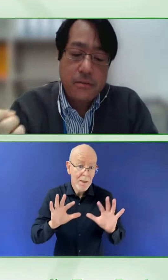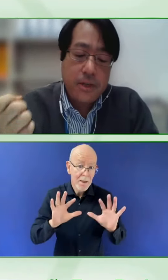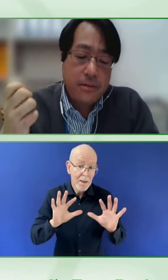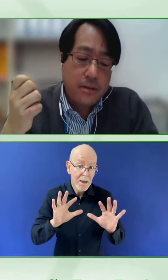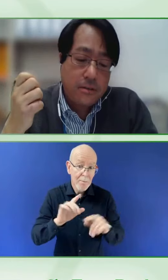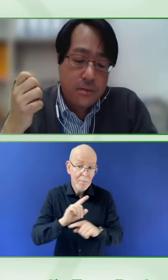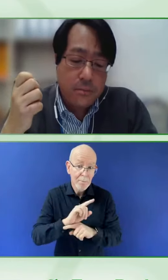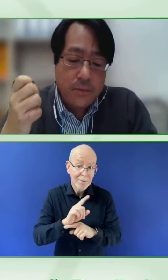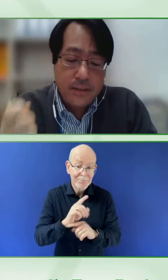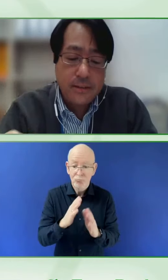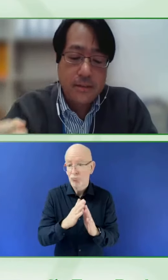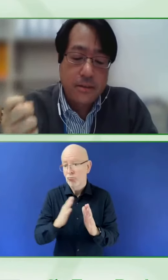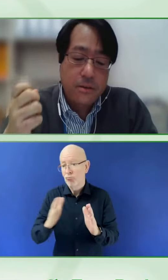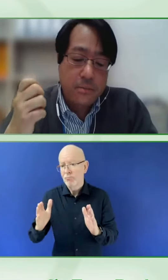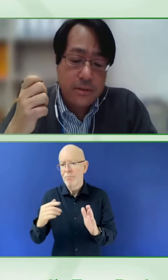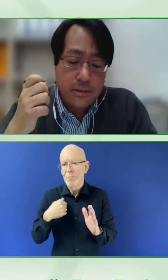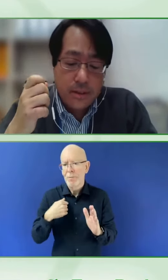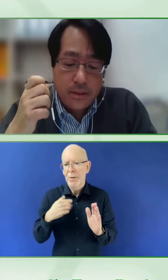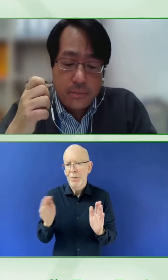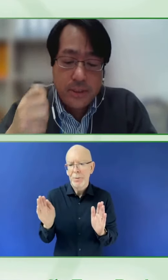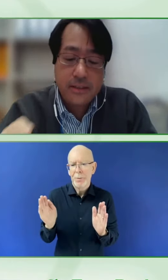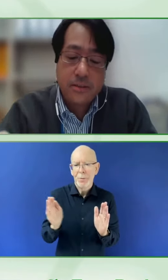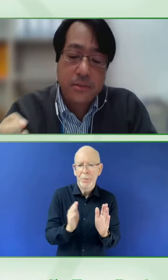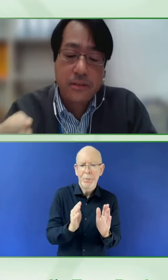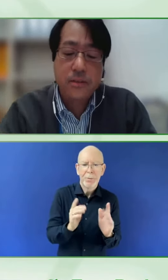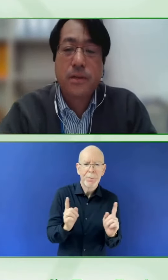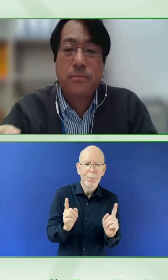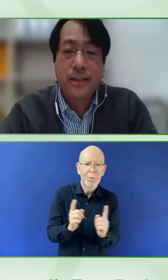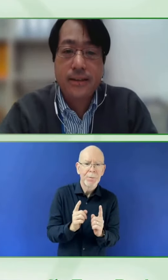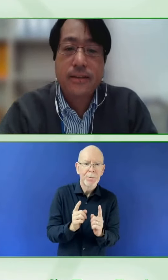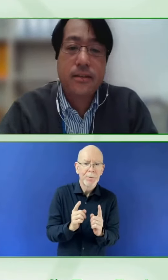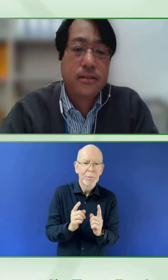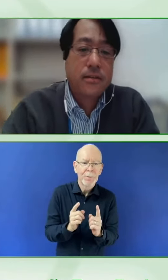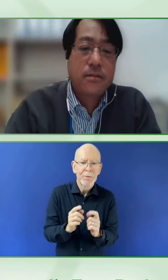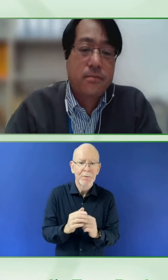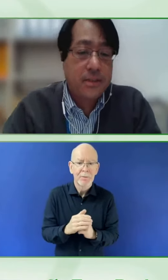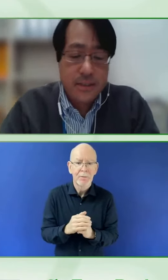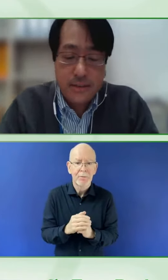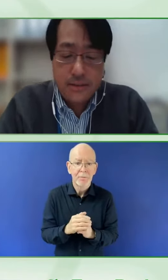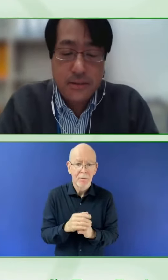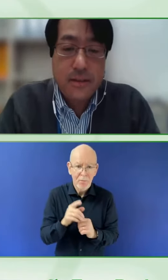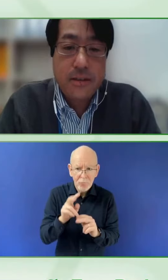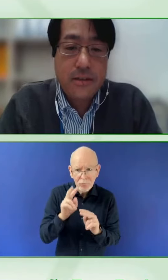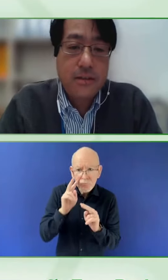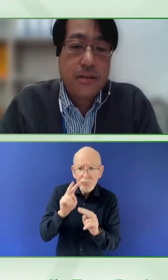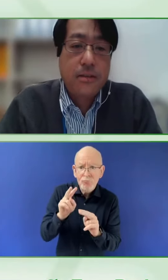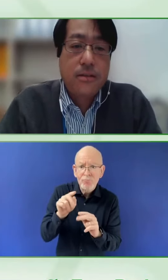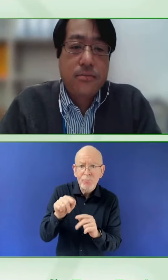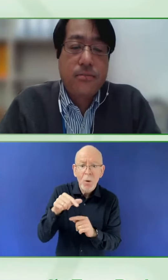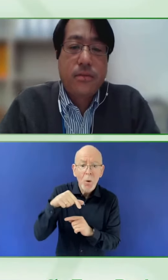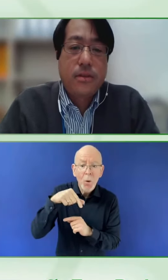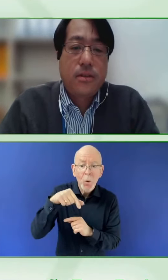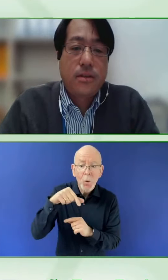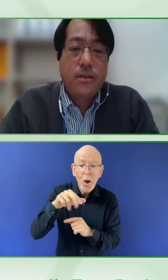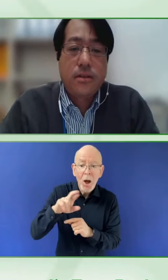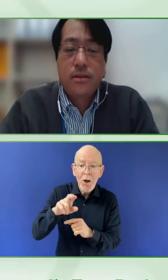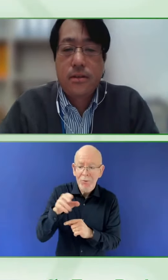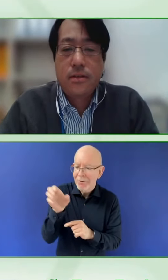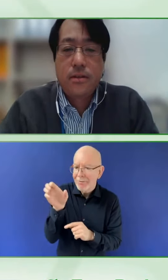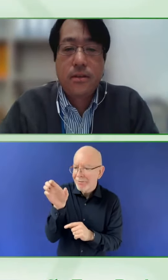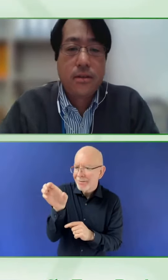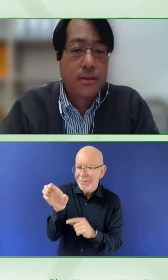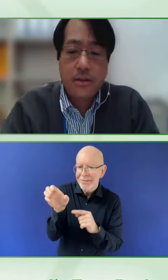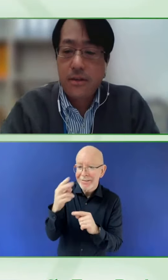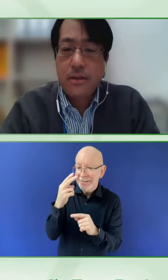him, we were convinced of the potential of human being. Next slide.